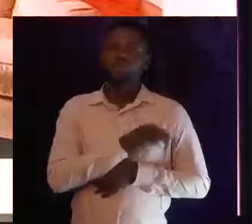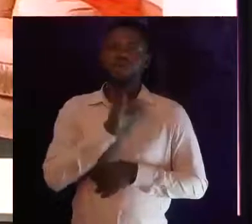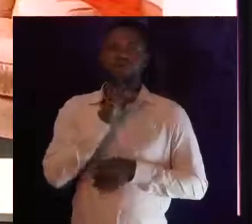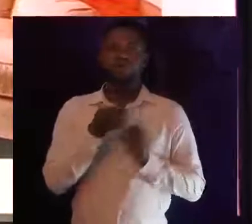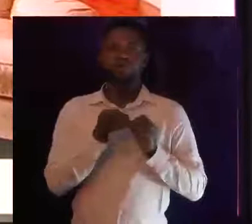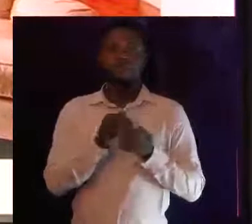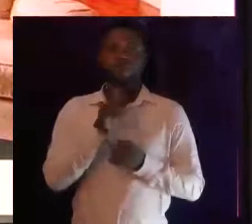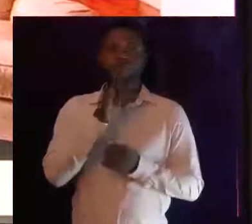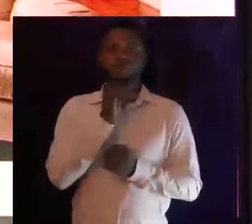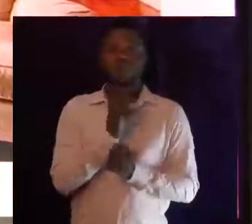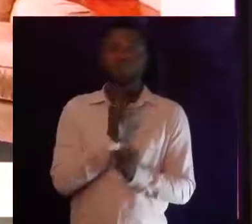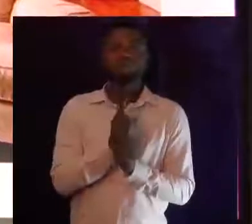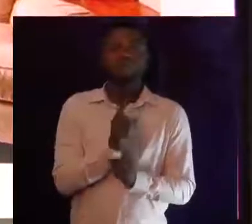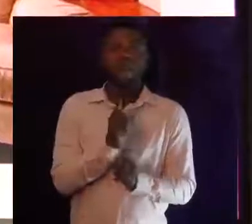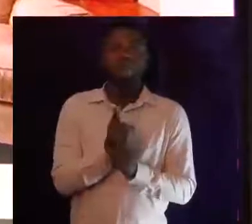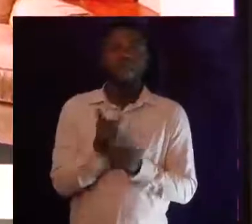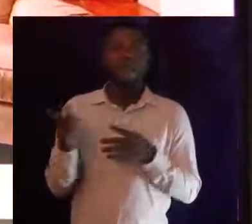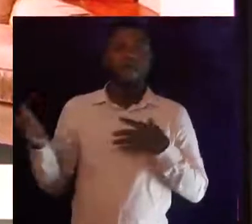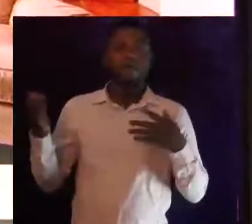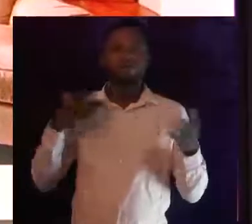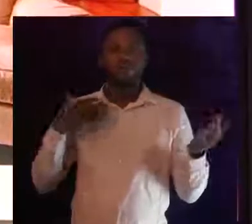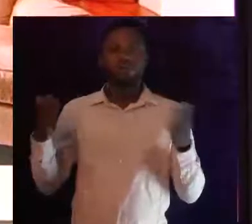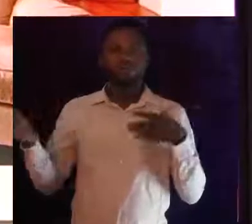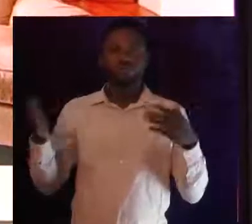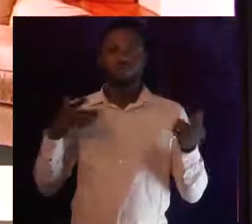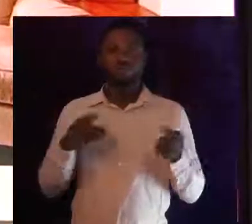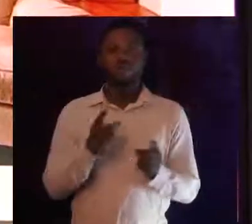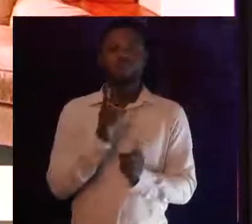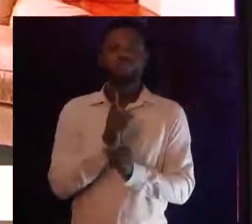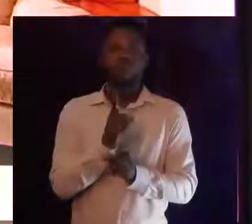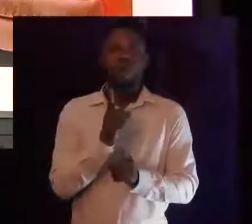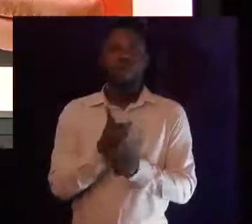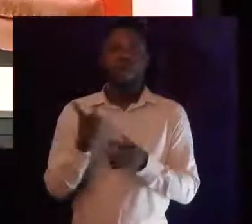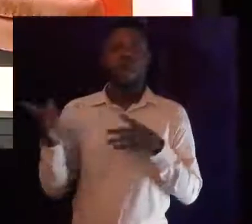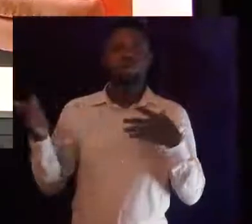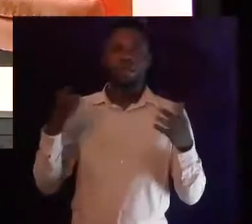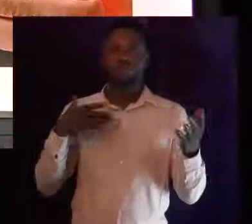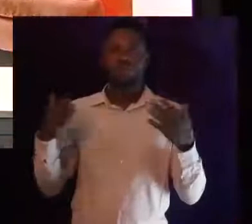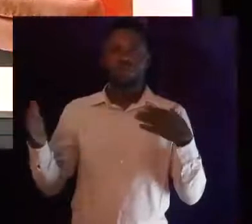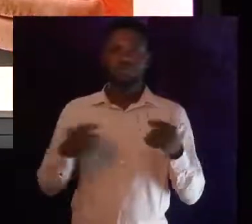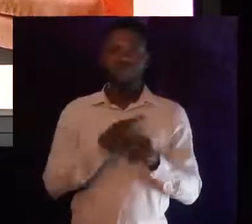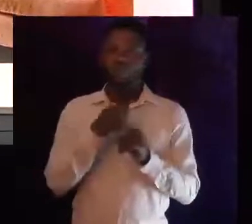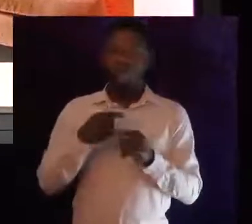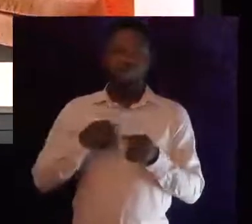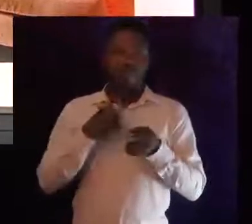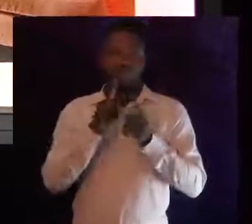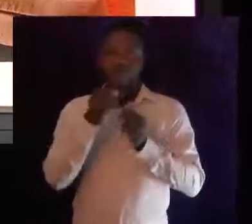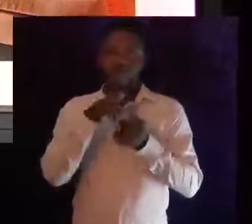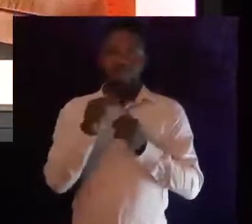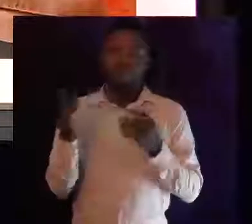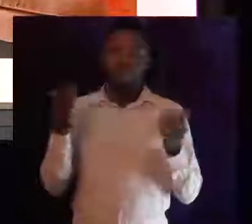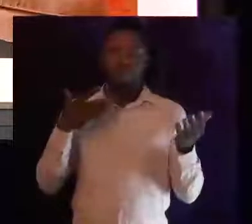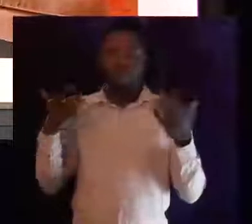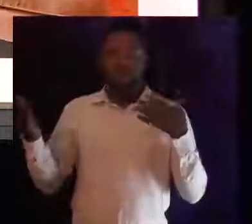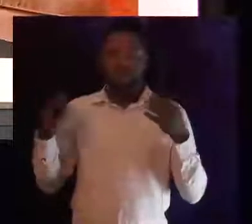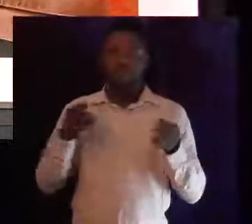One of the features is, the first one is proper ventilation. What did I say? Proper ventilation. When